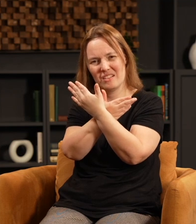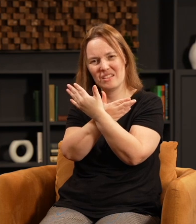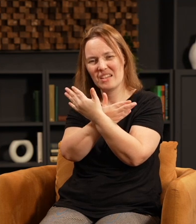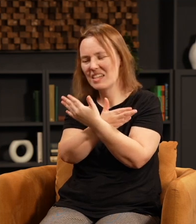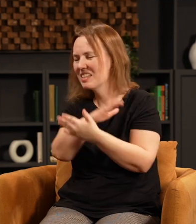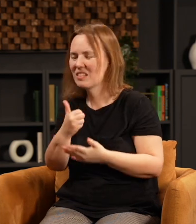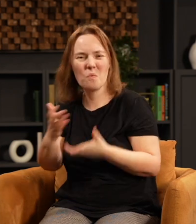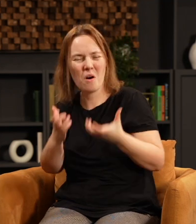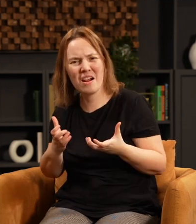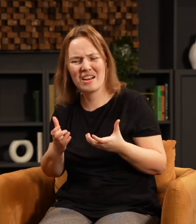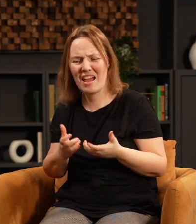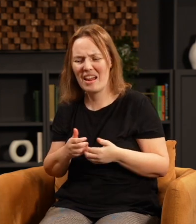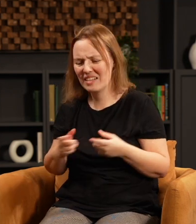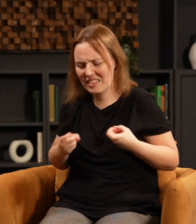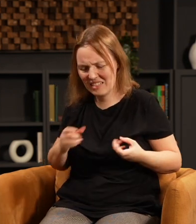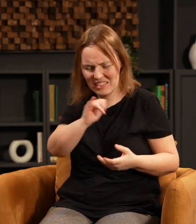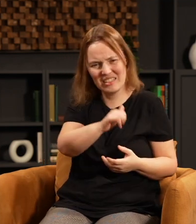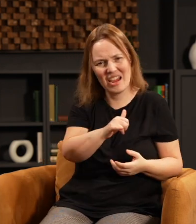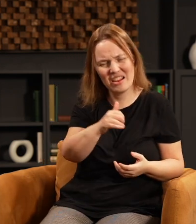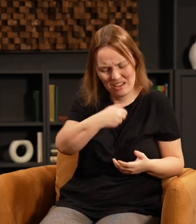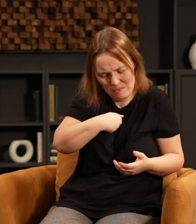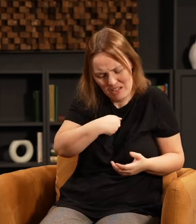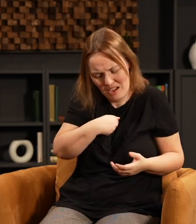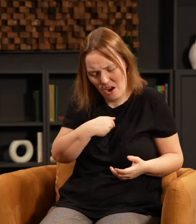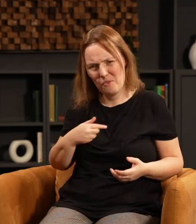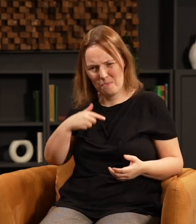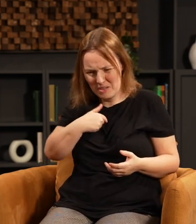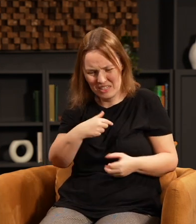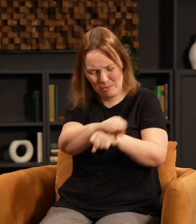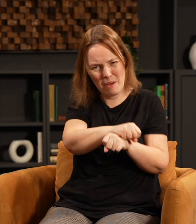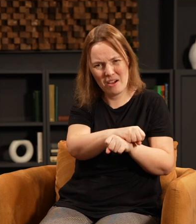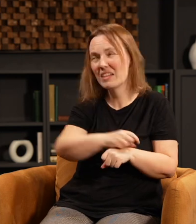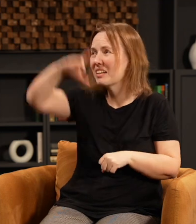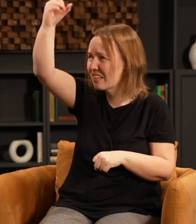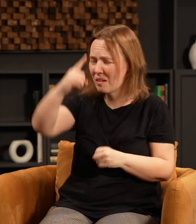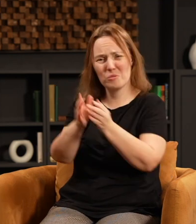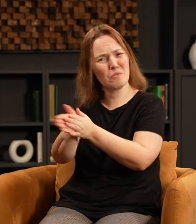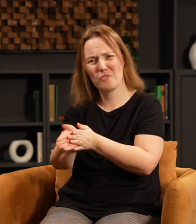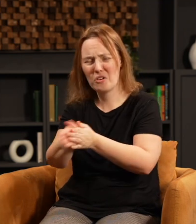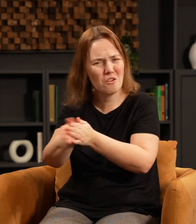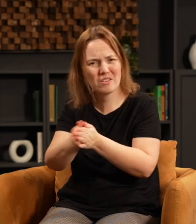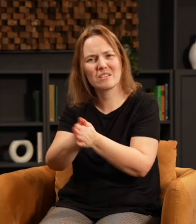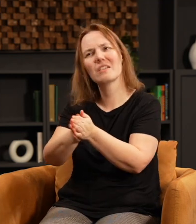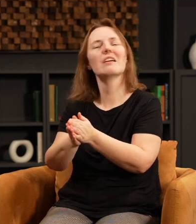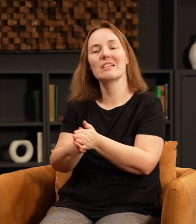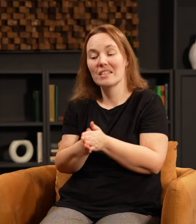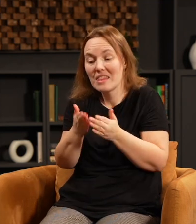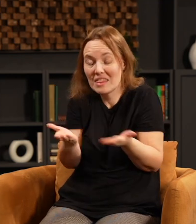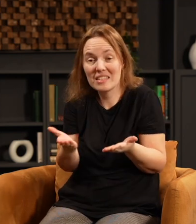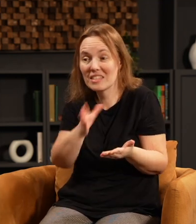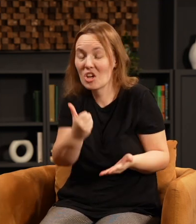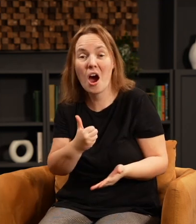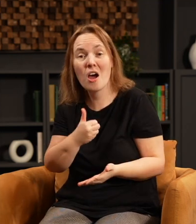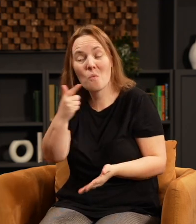in me. He's not content for me to be bound as his people. He comes with a fervency and he says, this is not what you were made